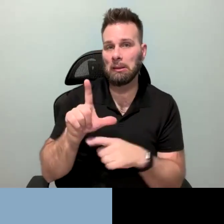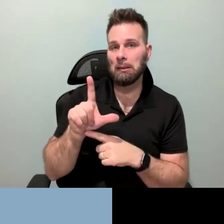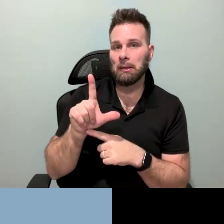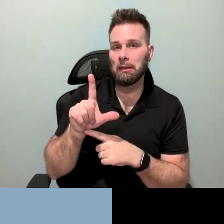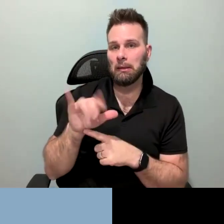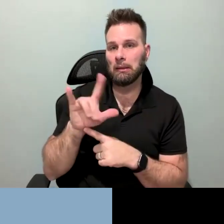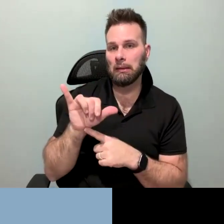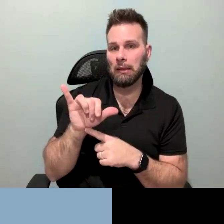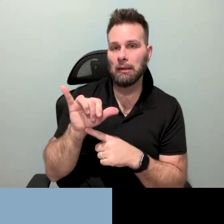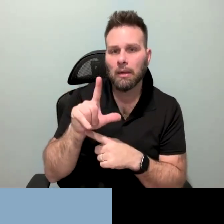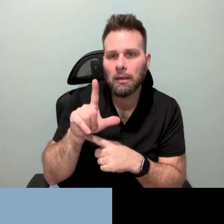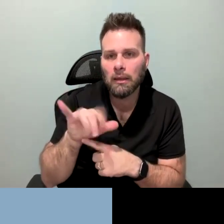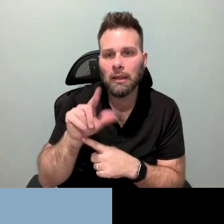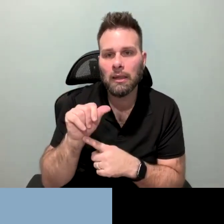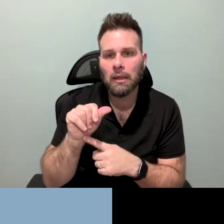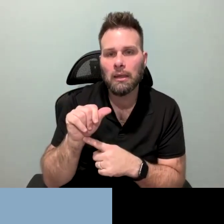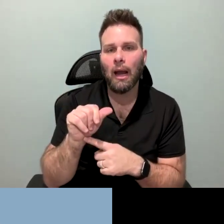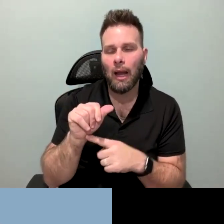that.